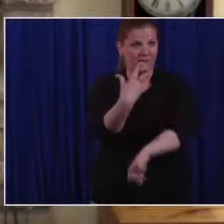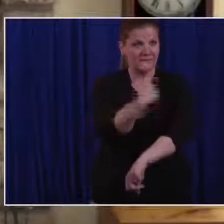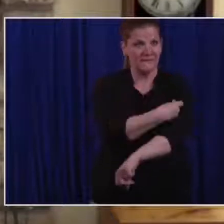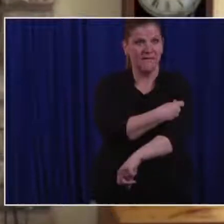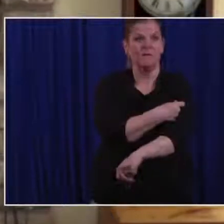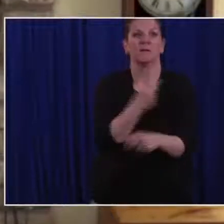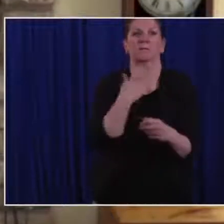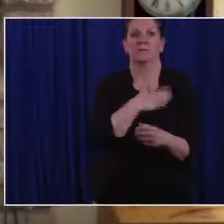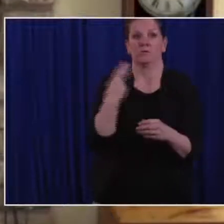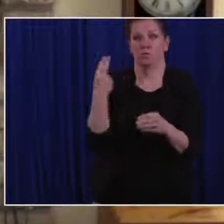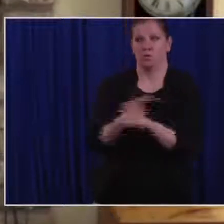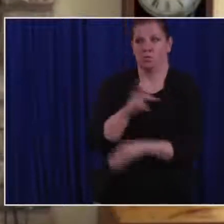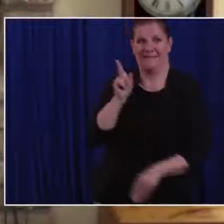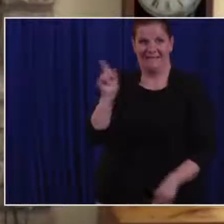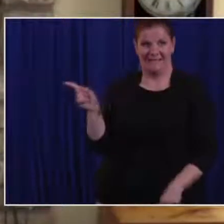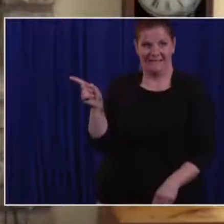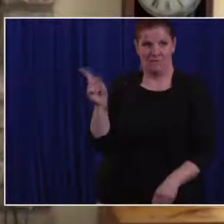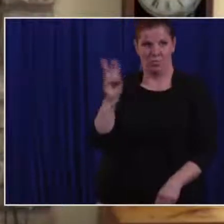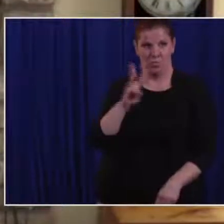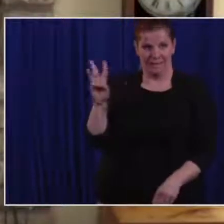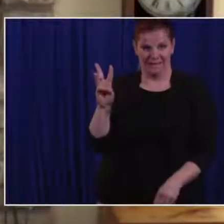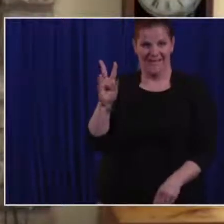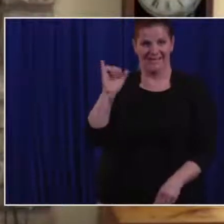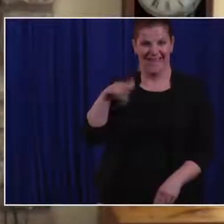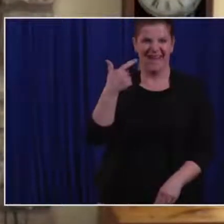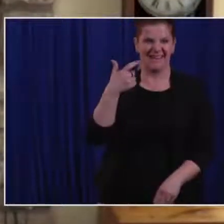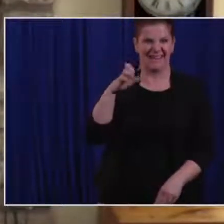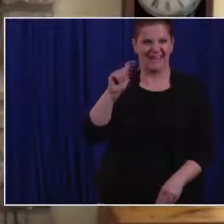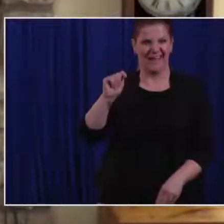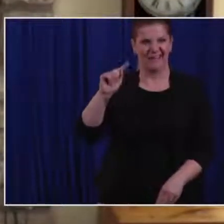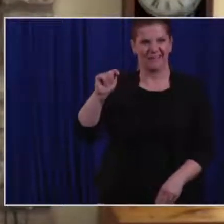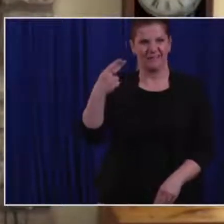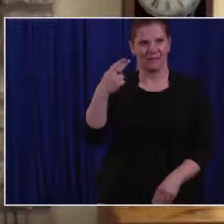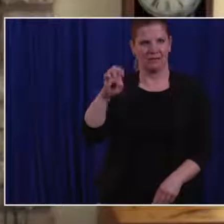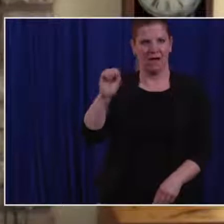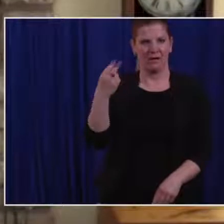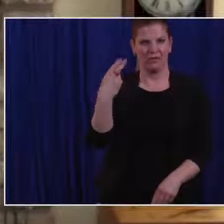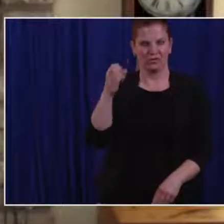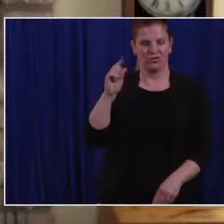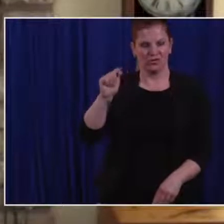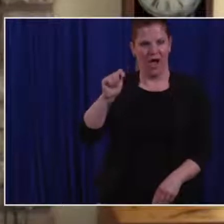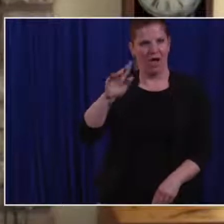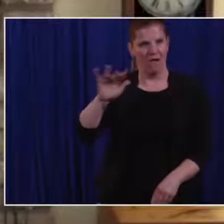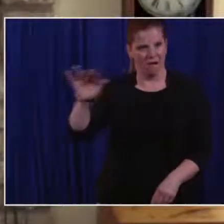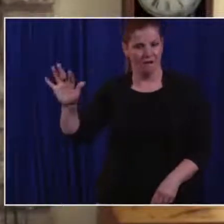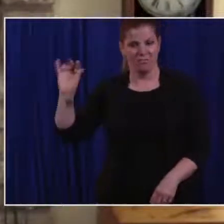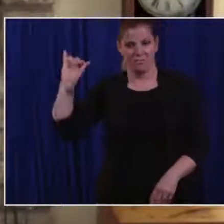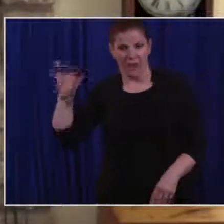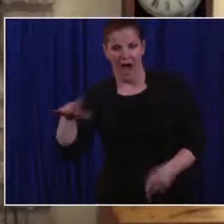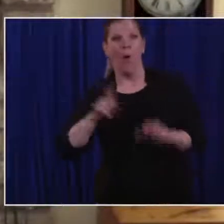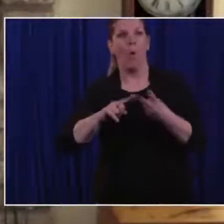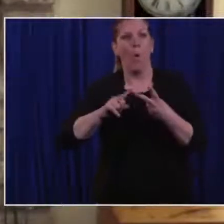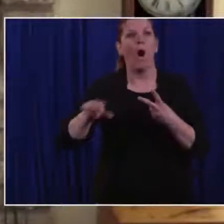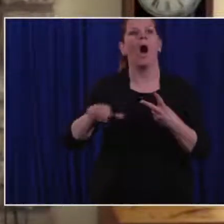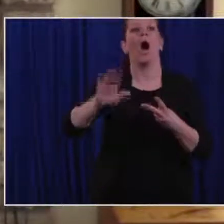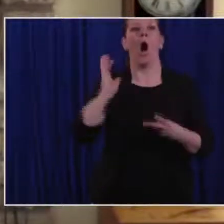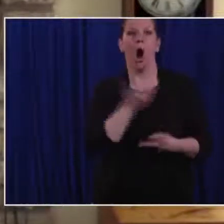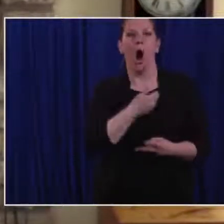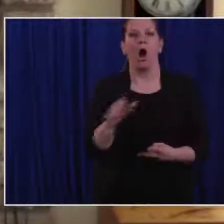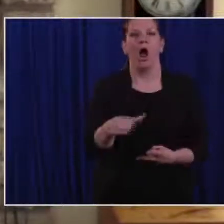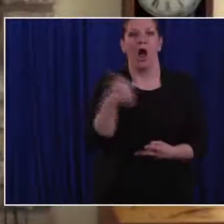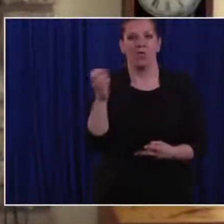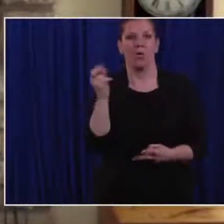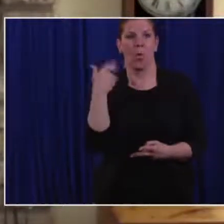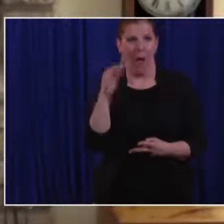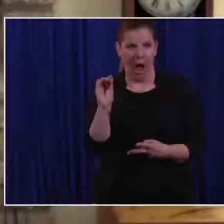that interfaces with this portal. We believe this will streamline the scheduling process, reduce